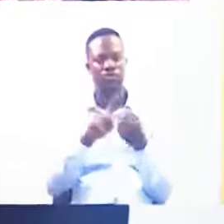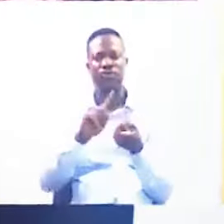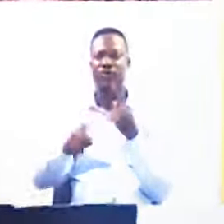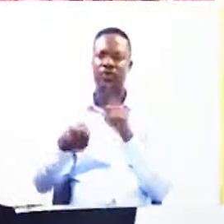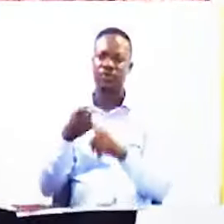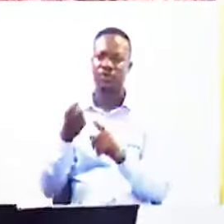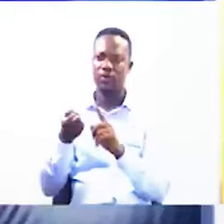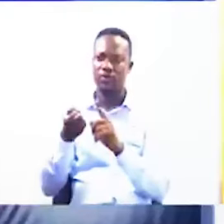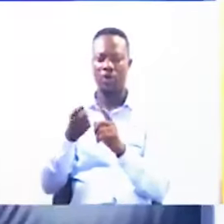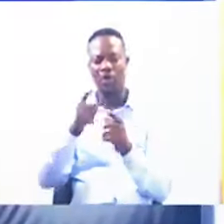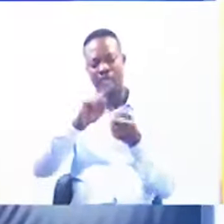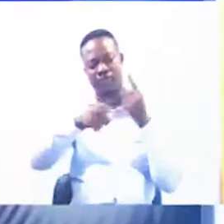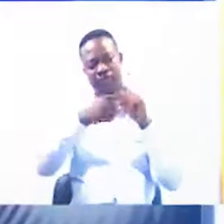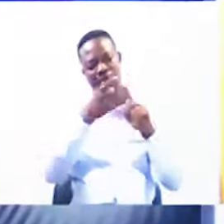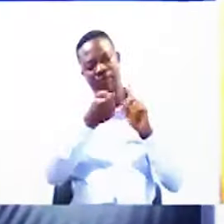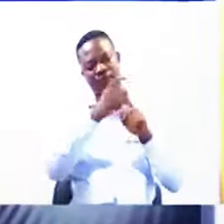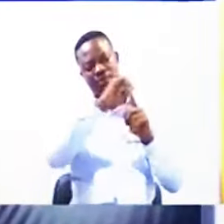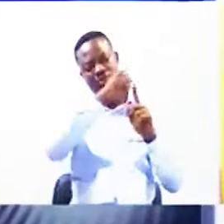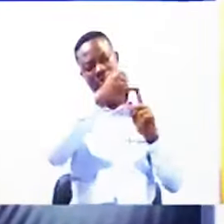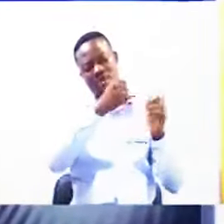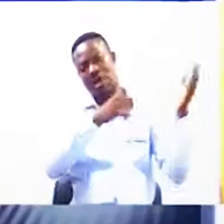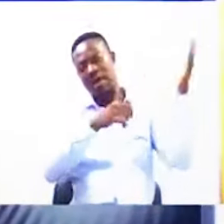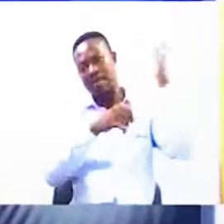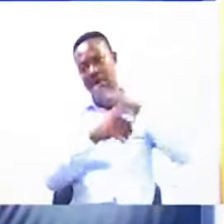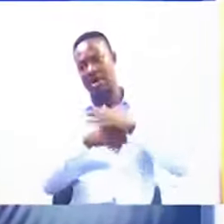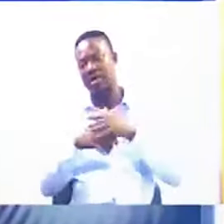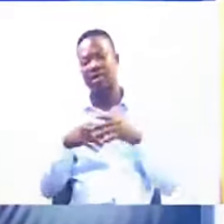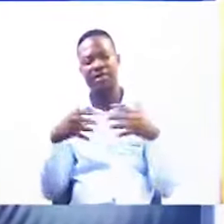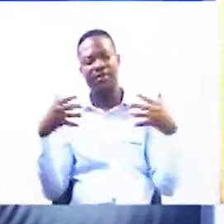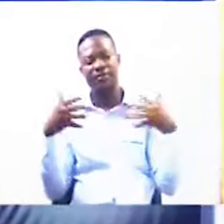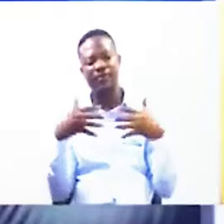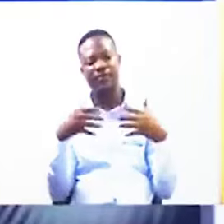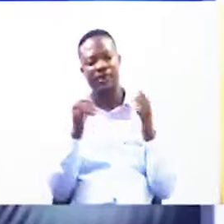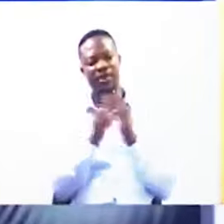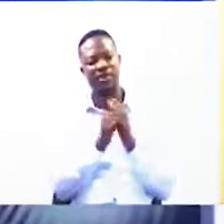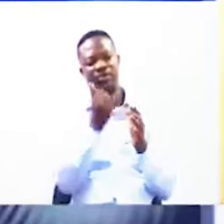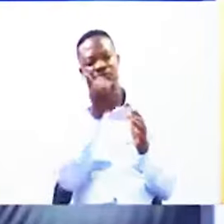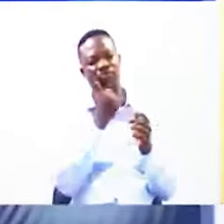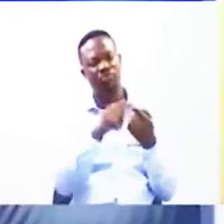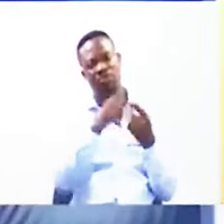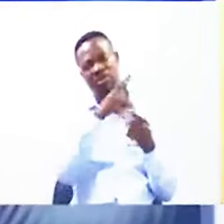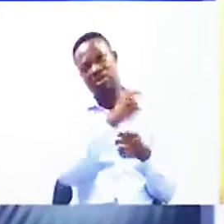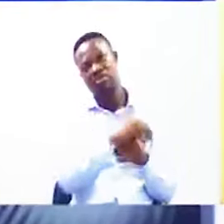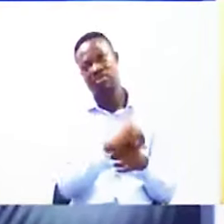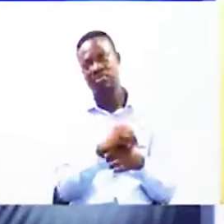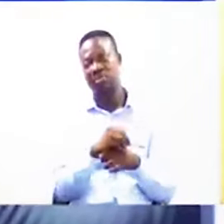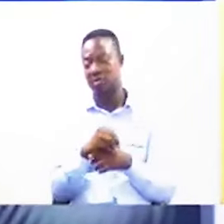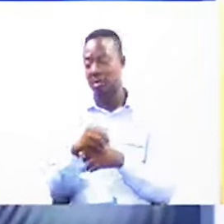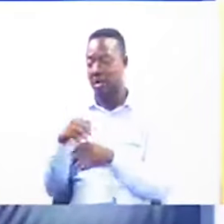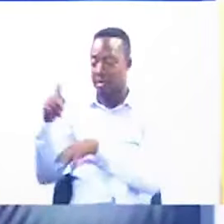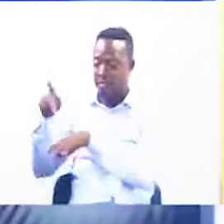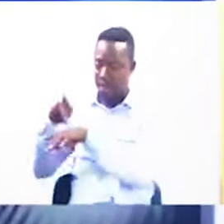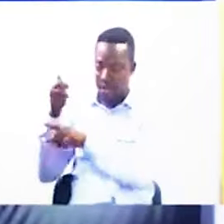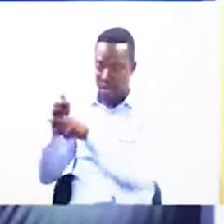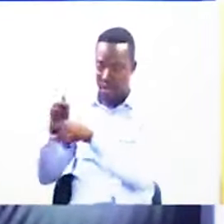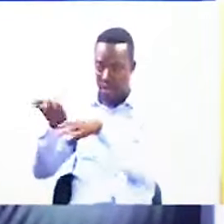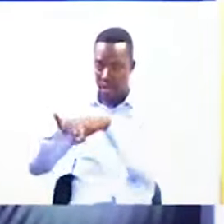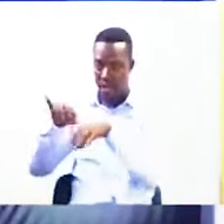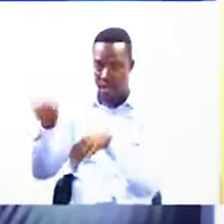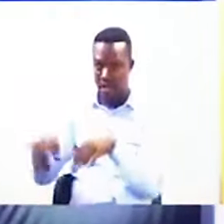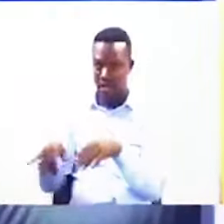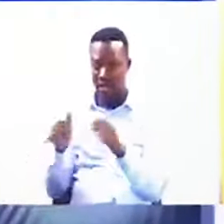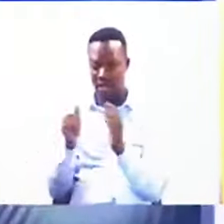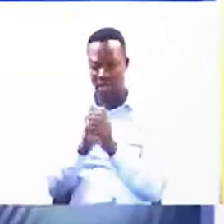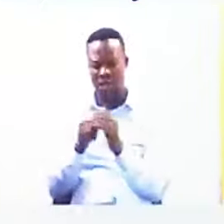from Jerusalem. We also want to take this fact that his action, Peter's action, was an